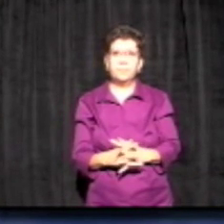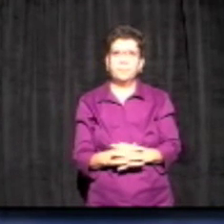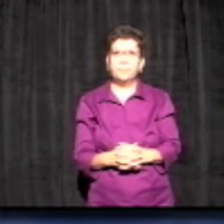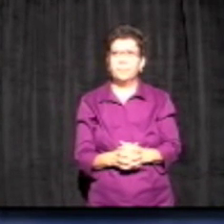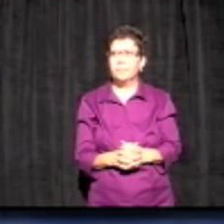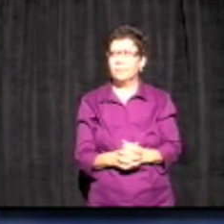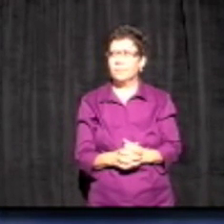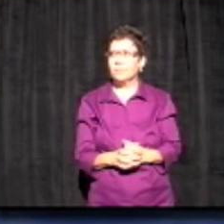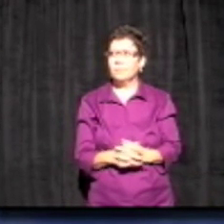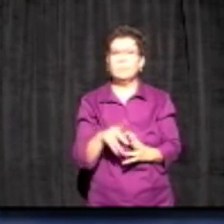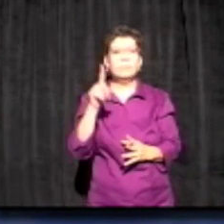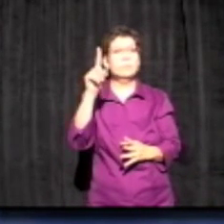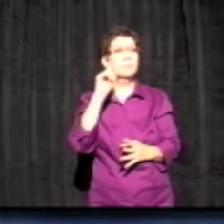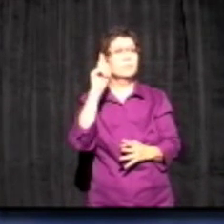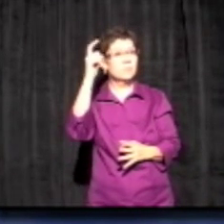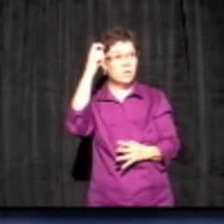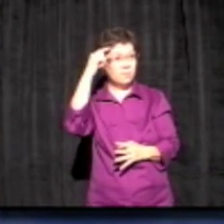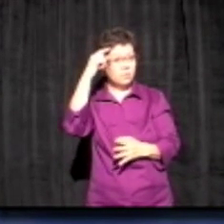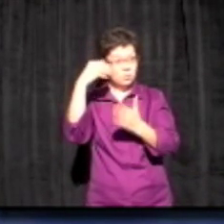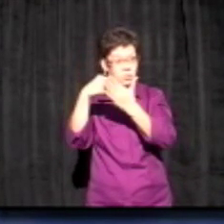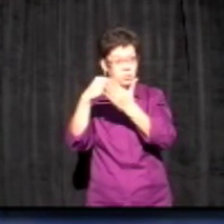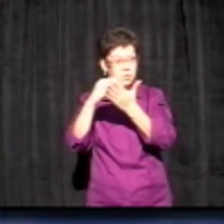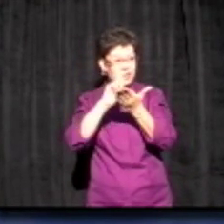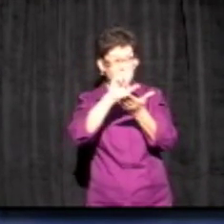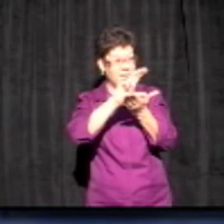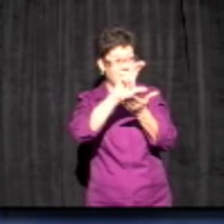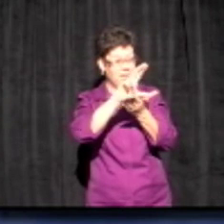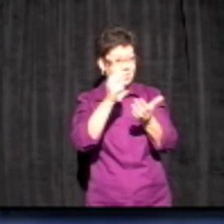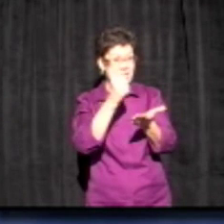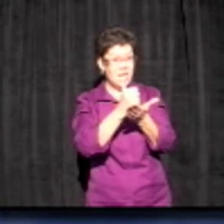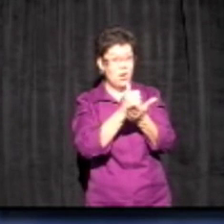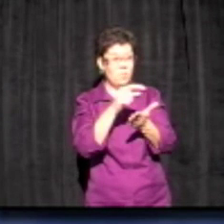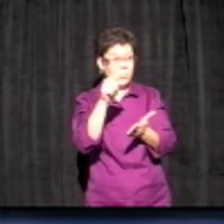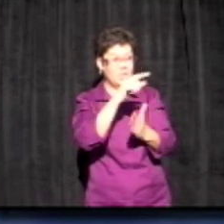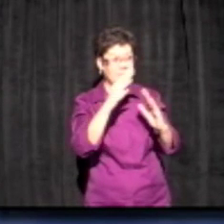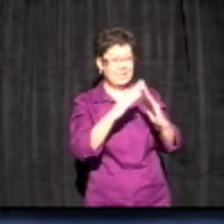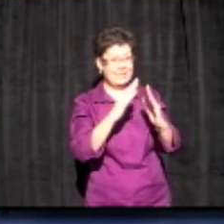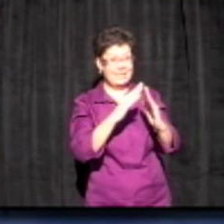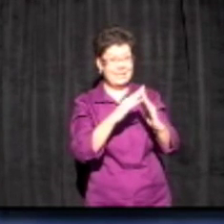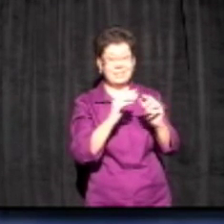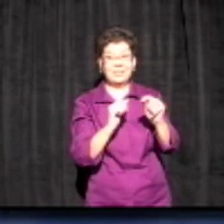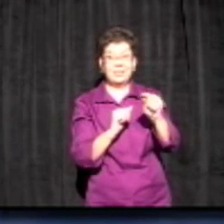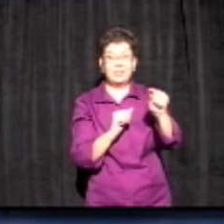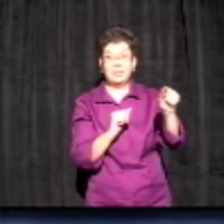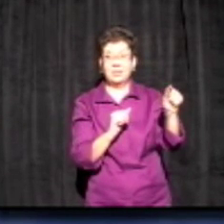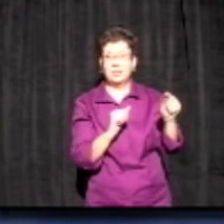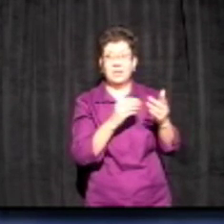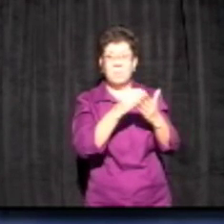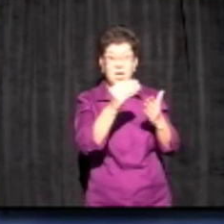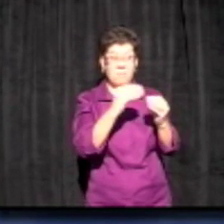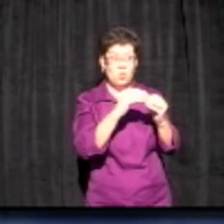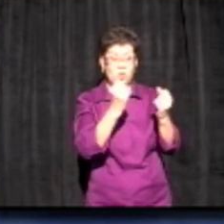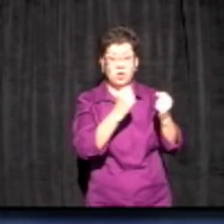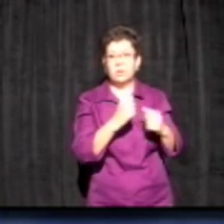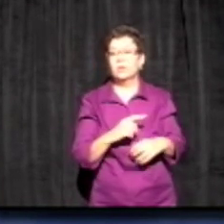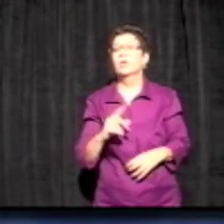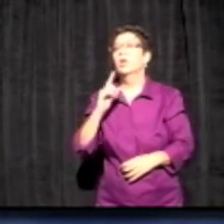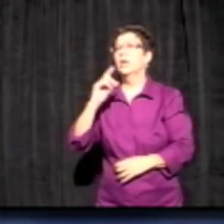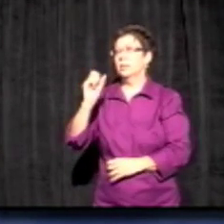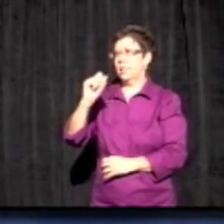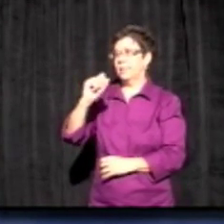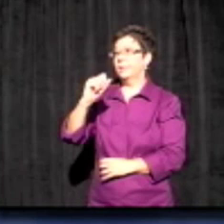Will government funding be available to assist cities in purchasing units? Marcus Shelley, Habitat for Humanity. Yes, there